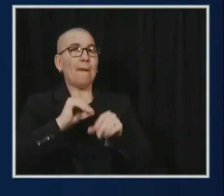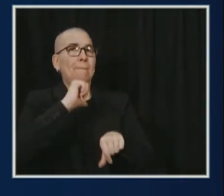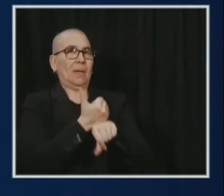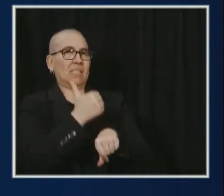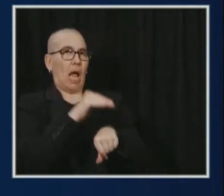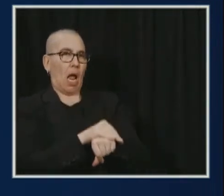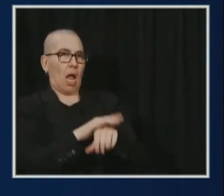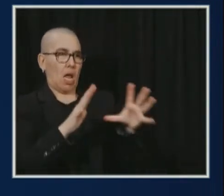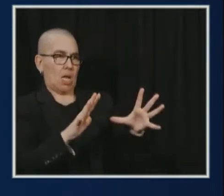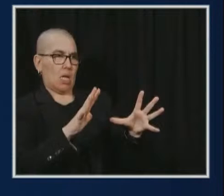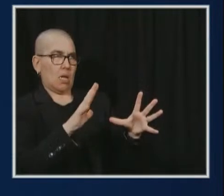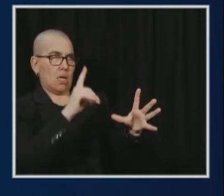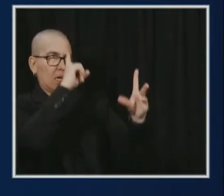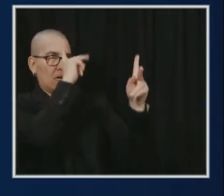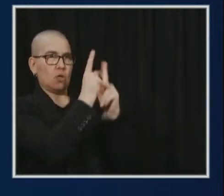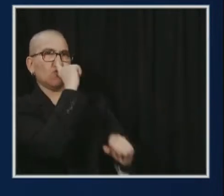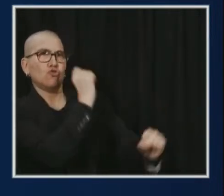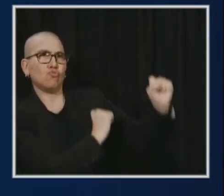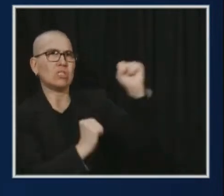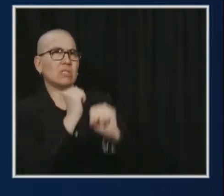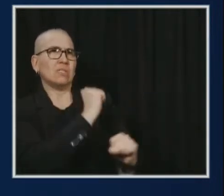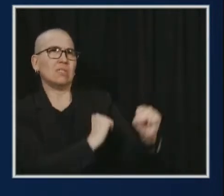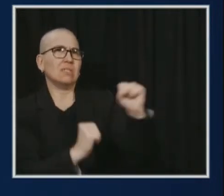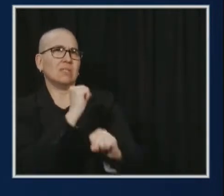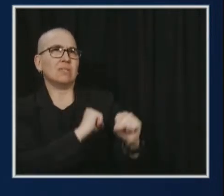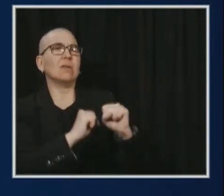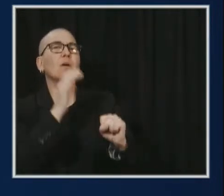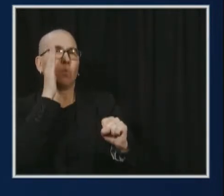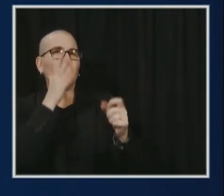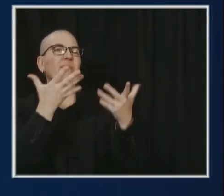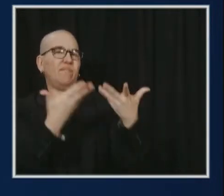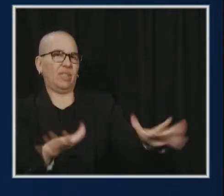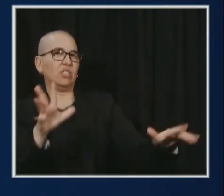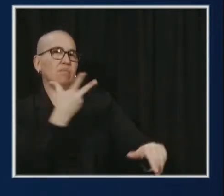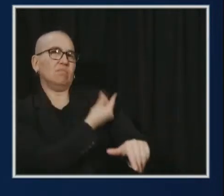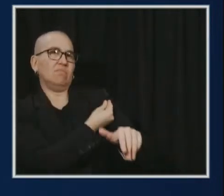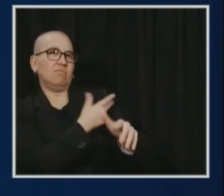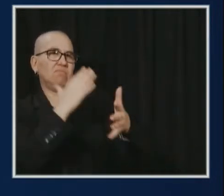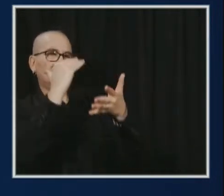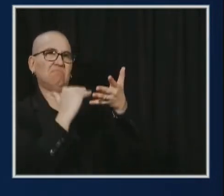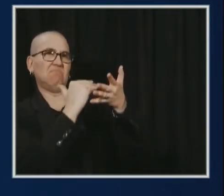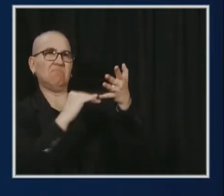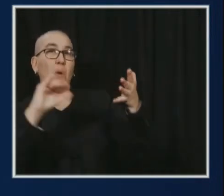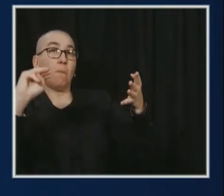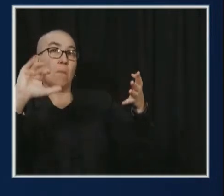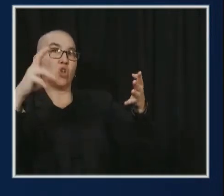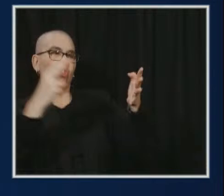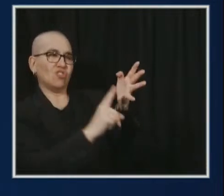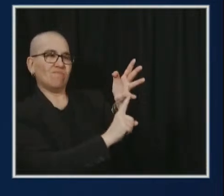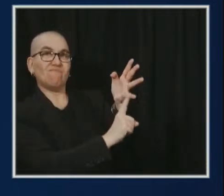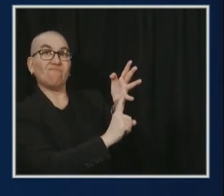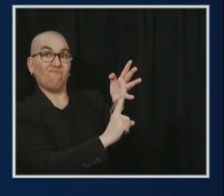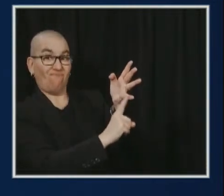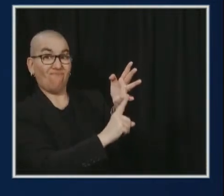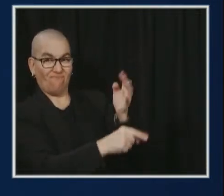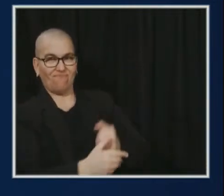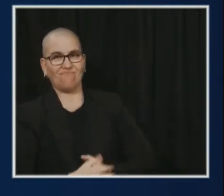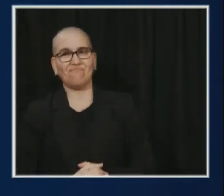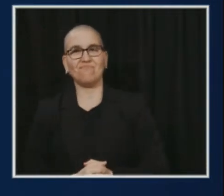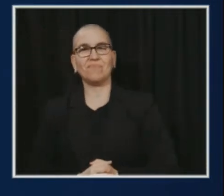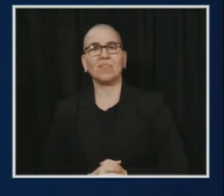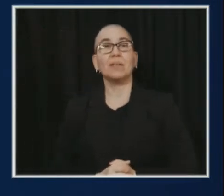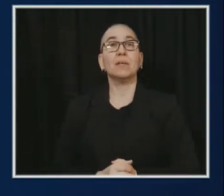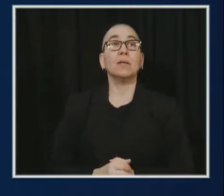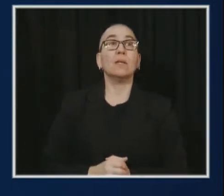we'll be done with that 70% by the end of March. The potential to be sooner is there if the vaccine comes. But I want to be